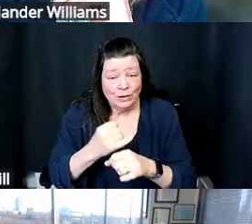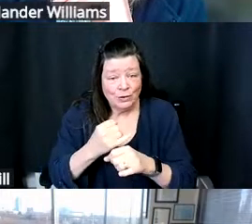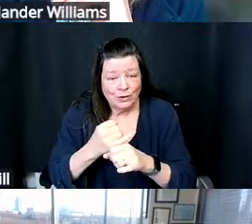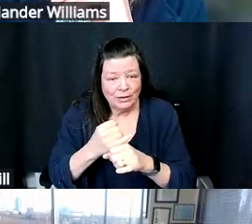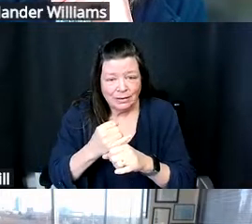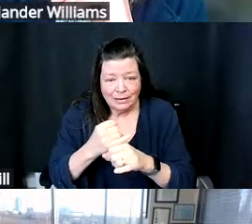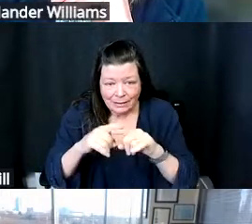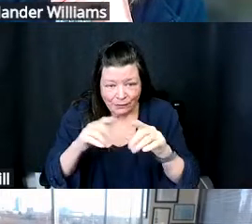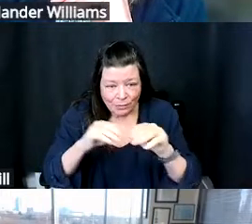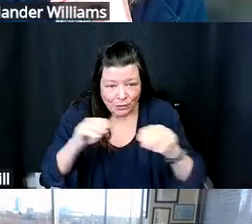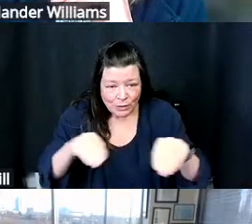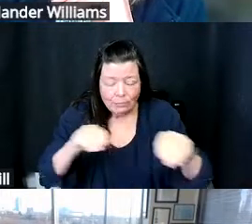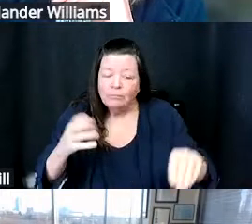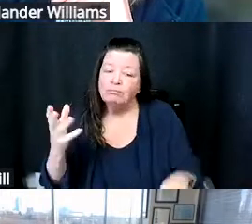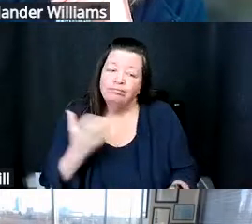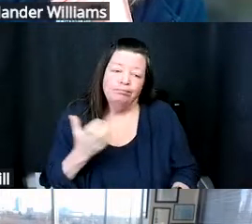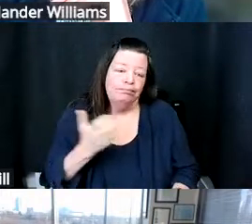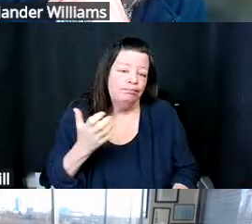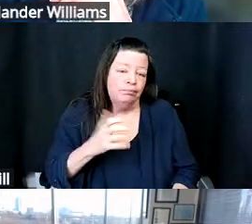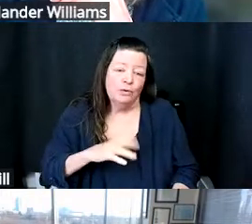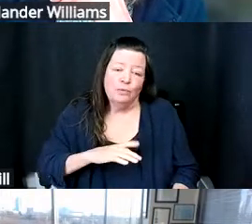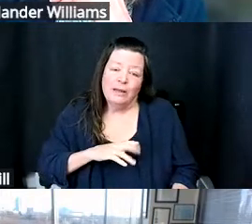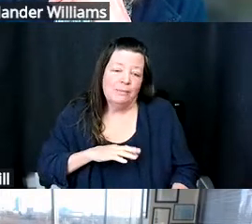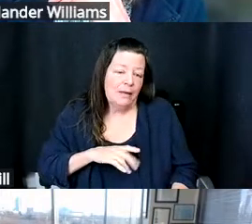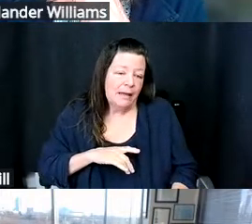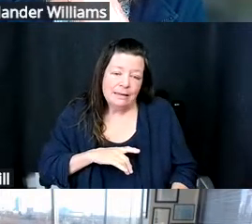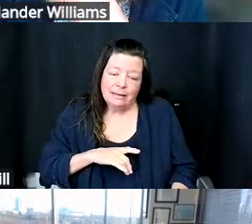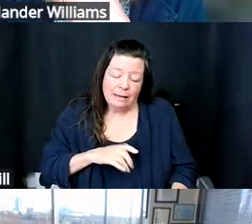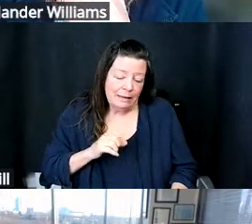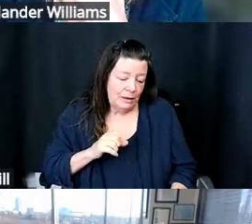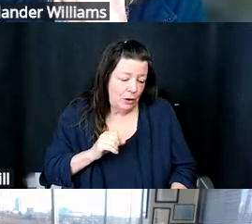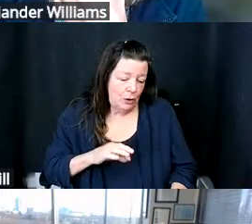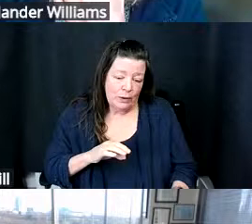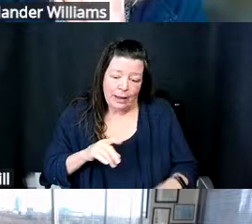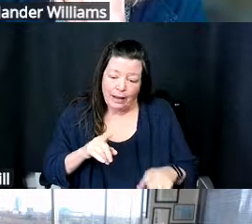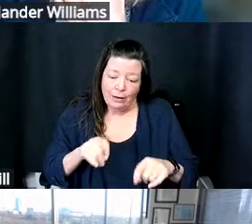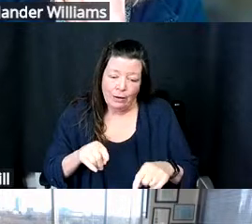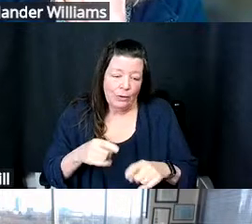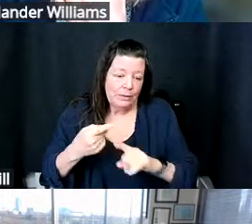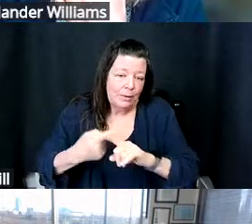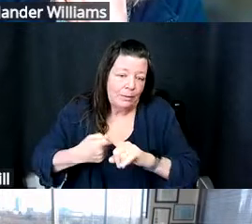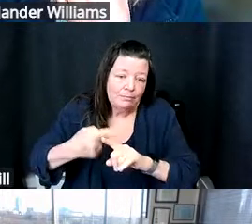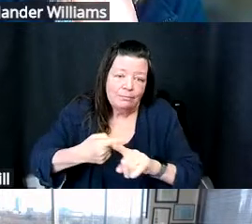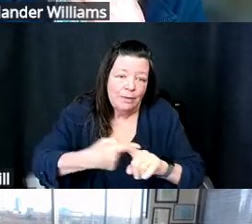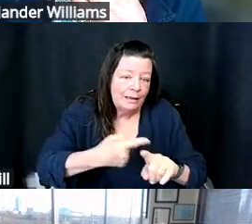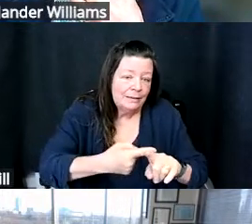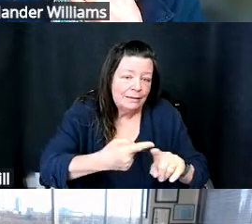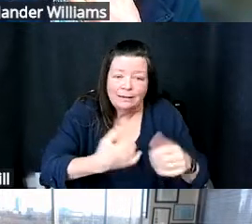there, you could spend months and not get bored.